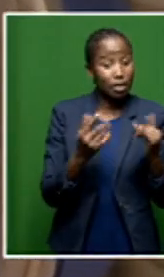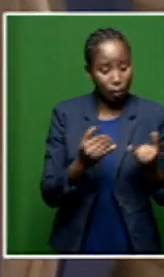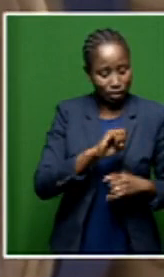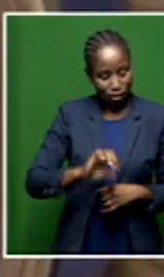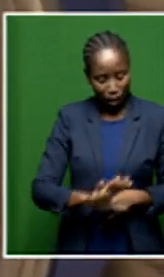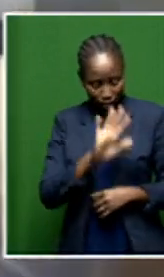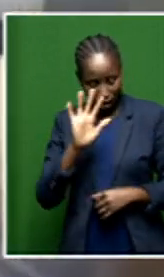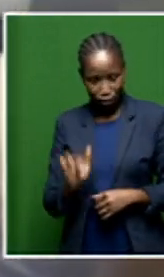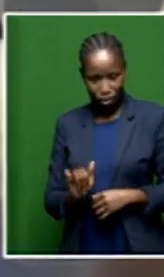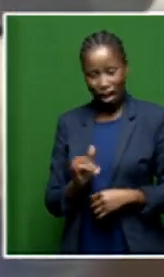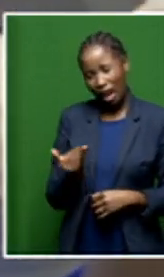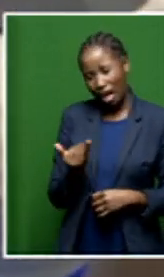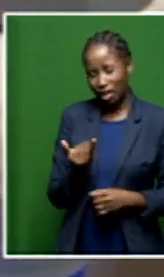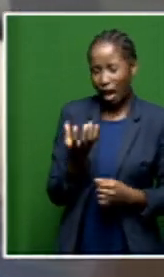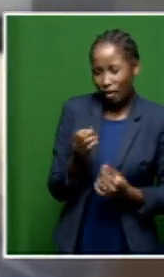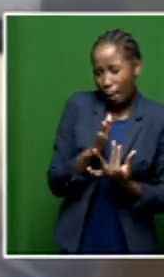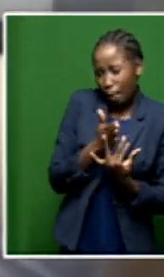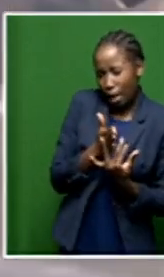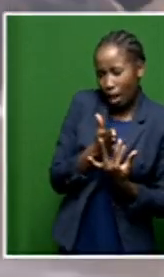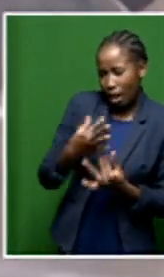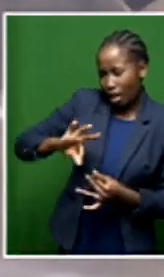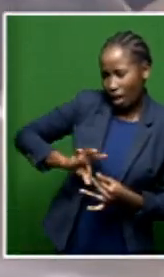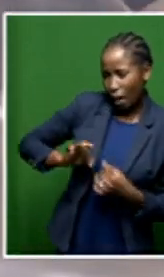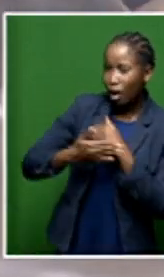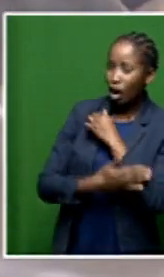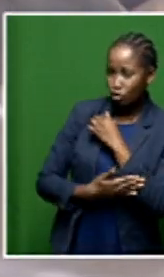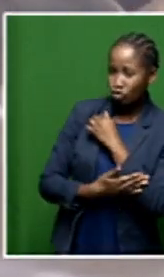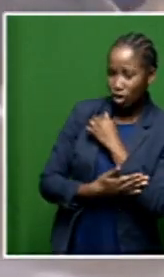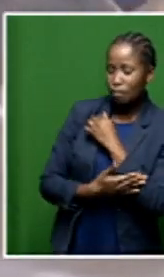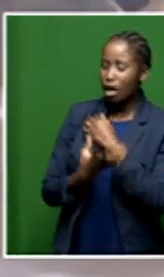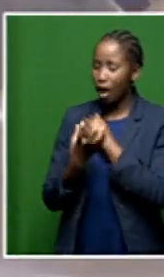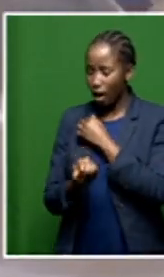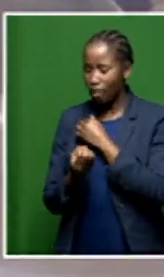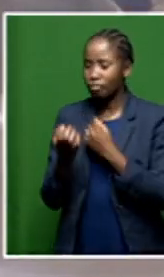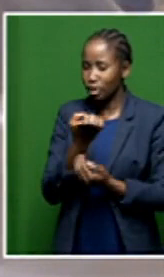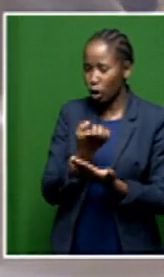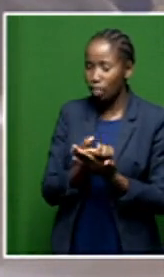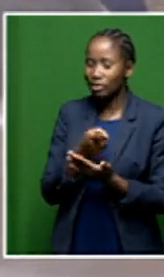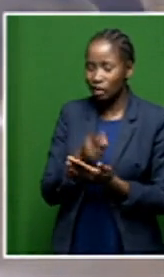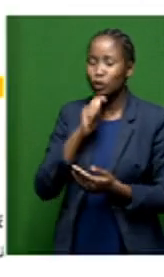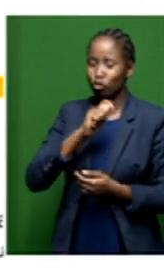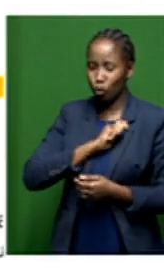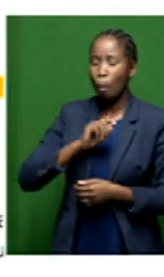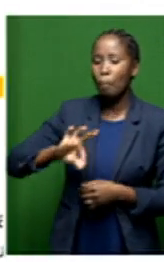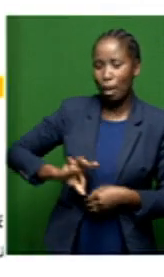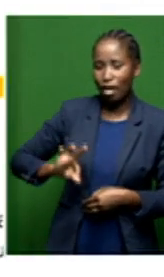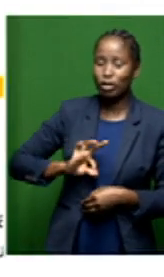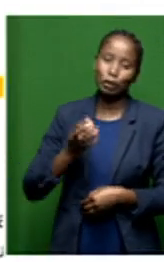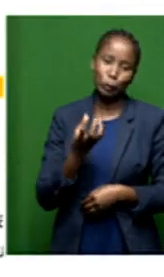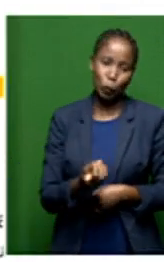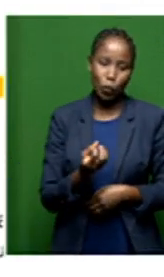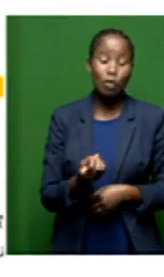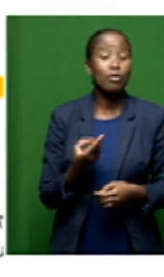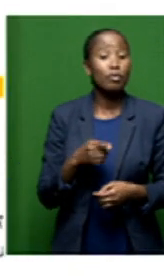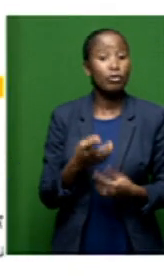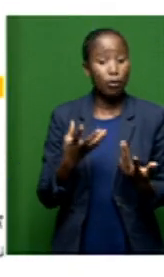somewhere in terms of being a middle-income country, having a strong commodity base, is really benefiting currently on the